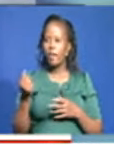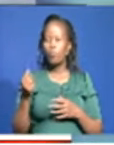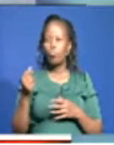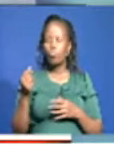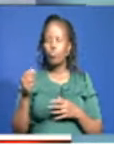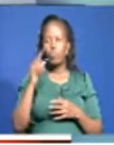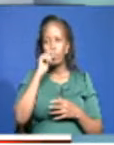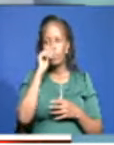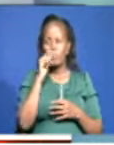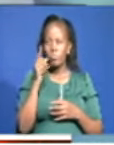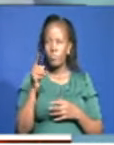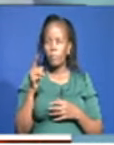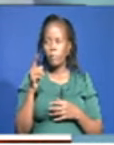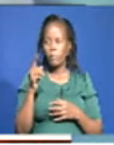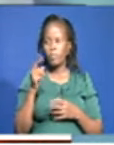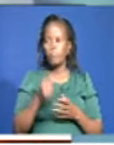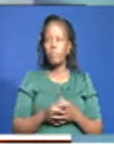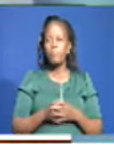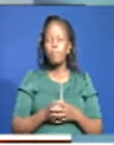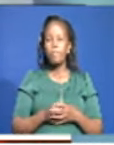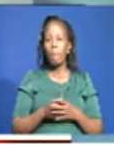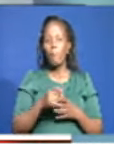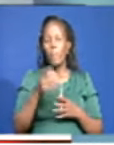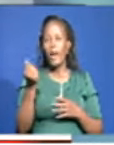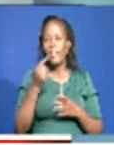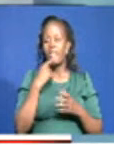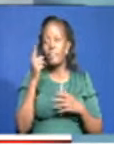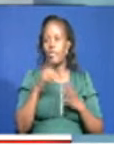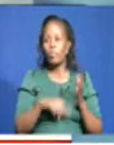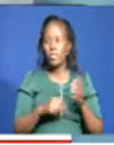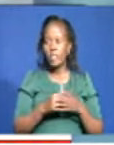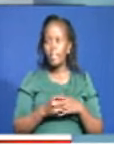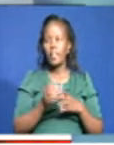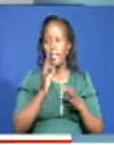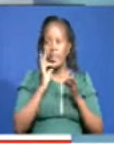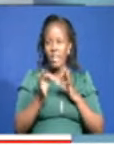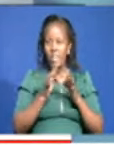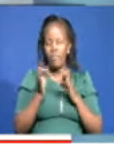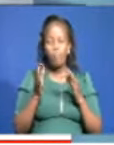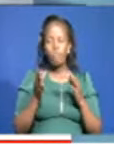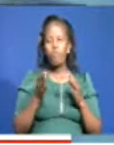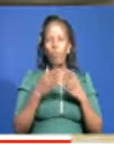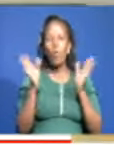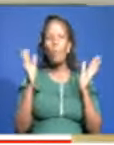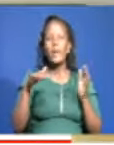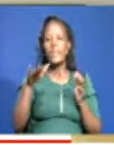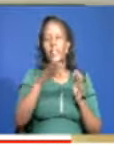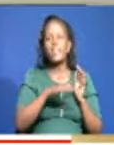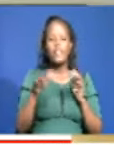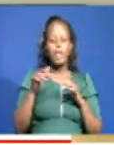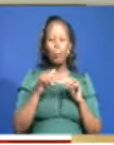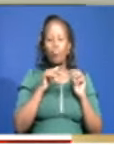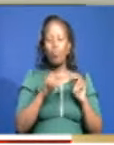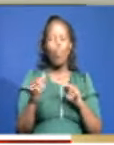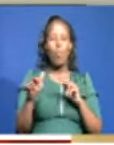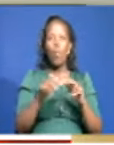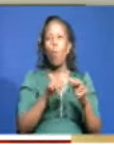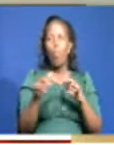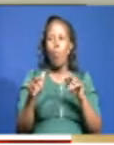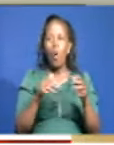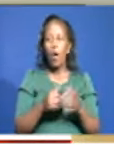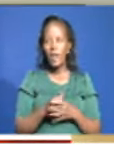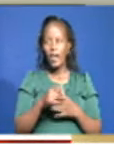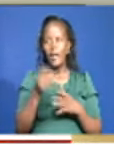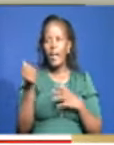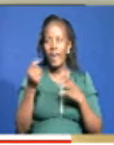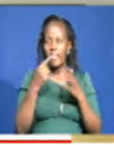sasa. Mwiruri happiness, hata wafungulie hiyo footpath wamenyakuwa tupitie. Truly Mwiruri should be voted